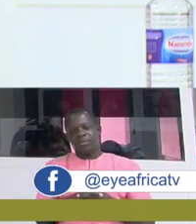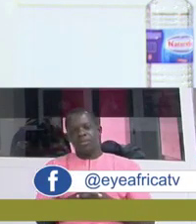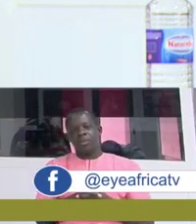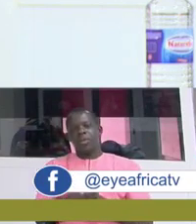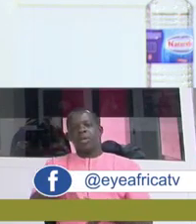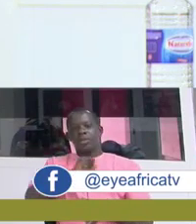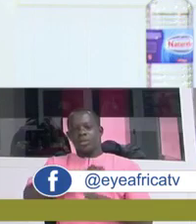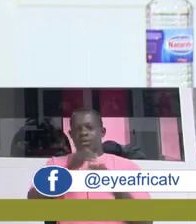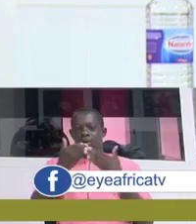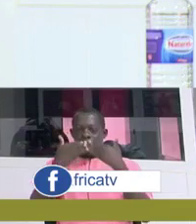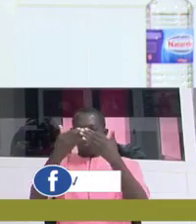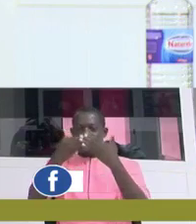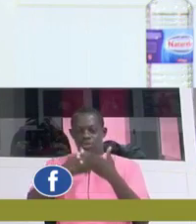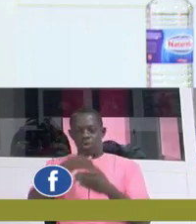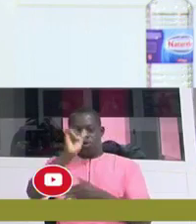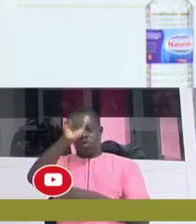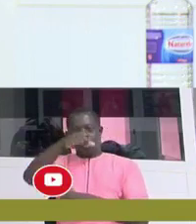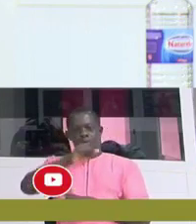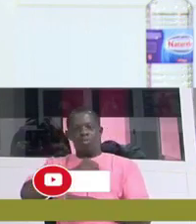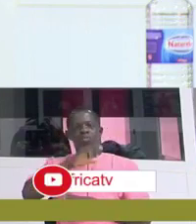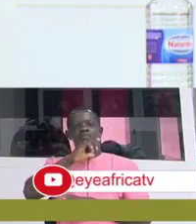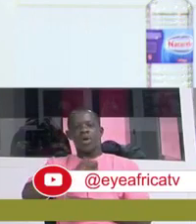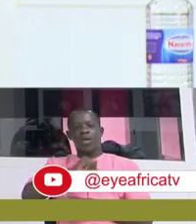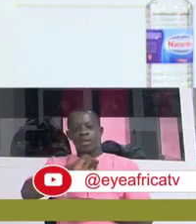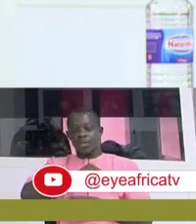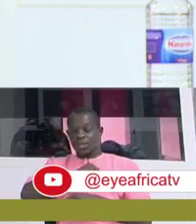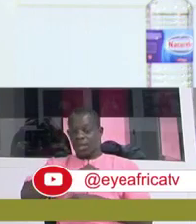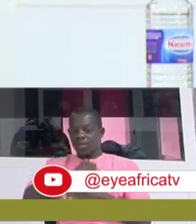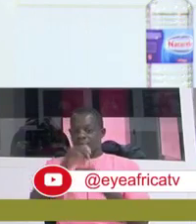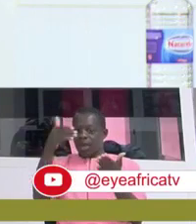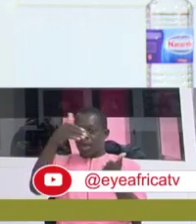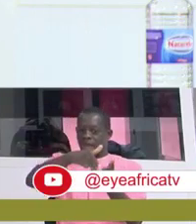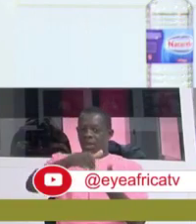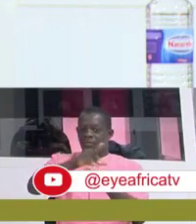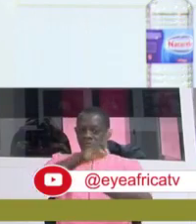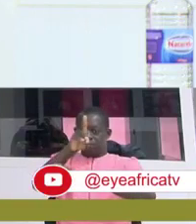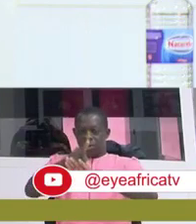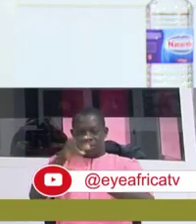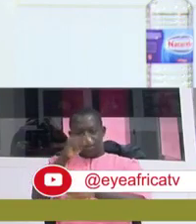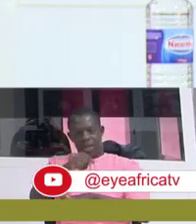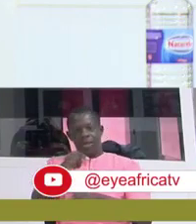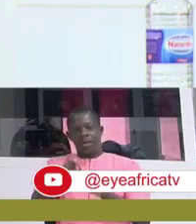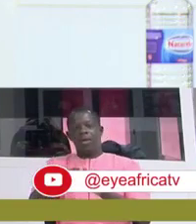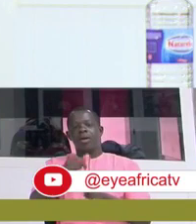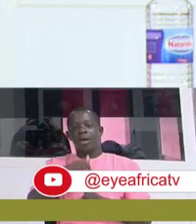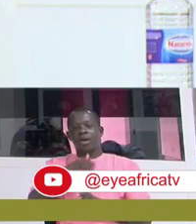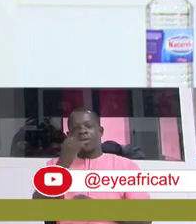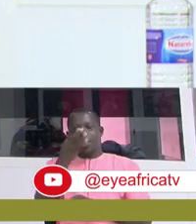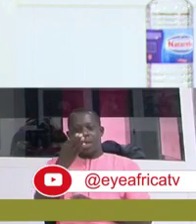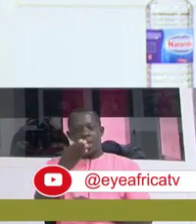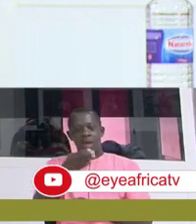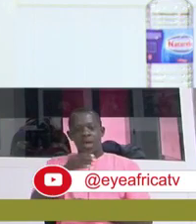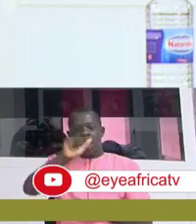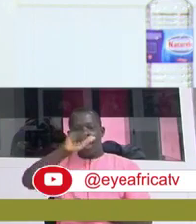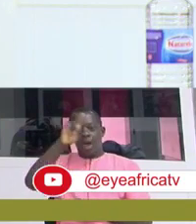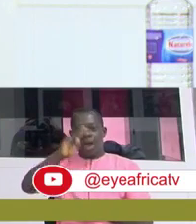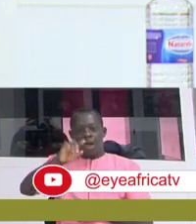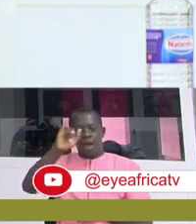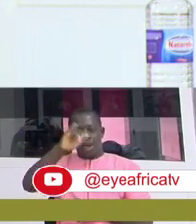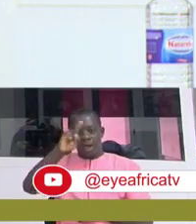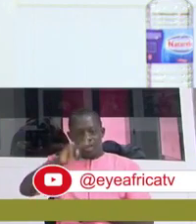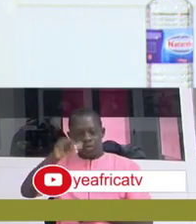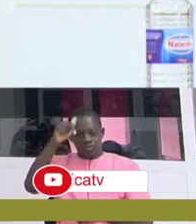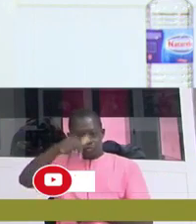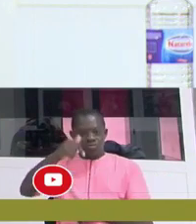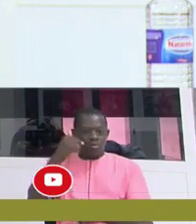He told me, well, your man himself should come here today. I said, is Assis coming here today?